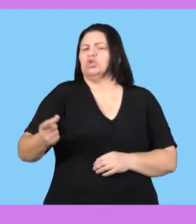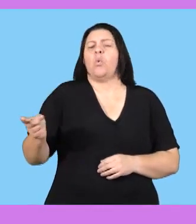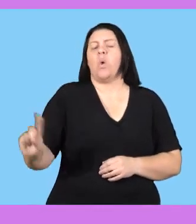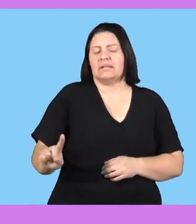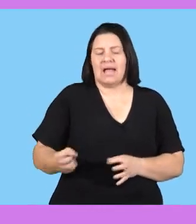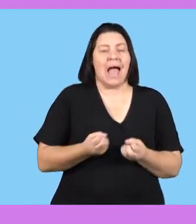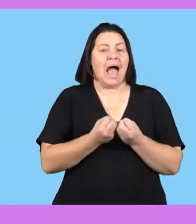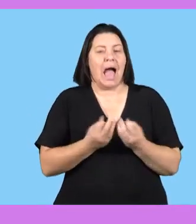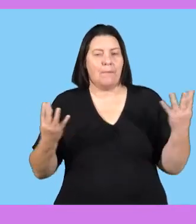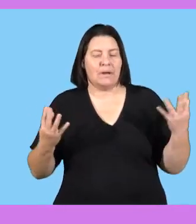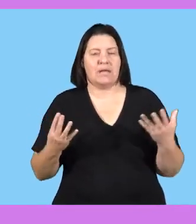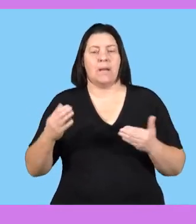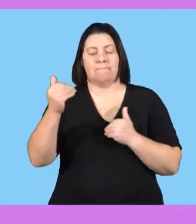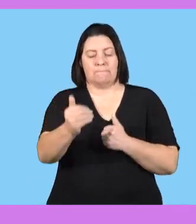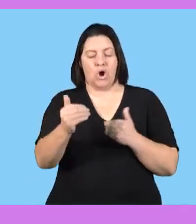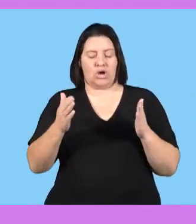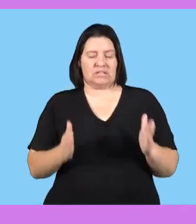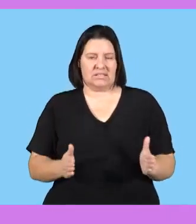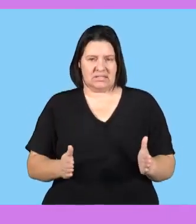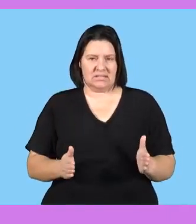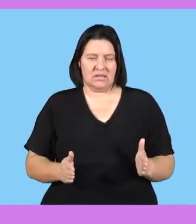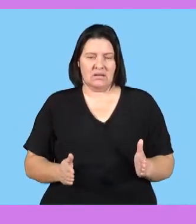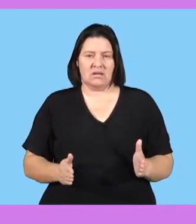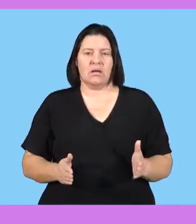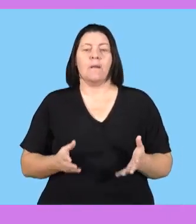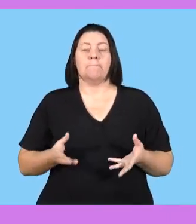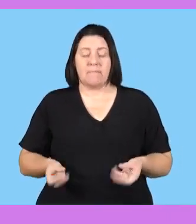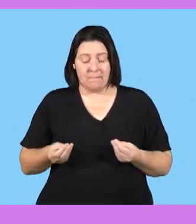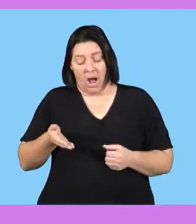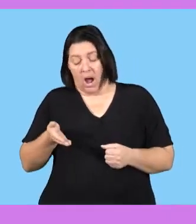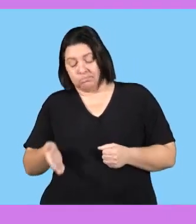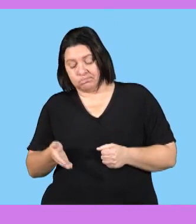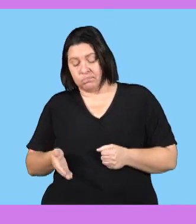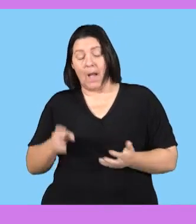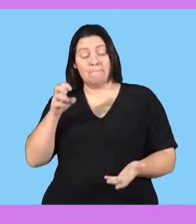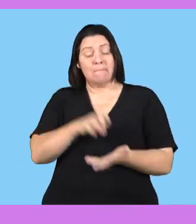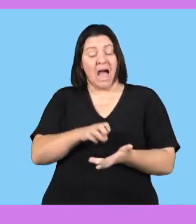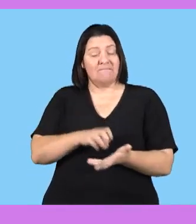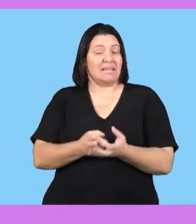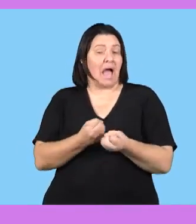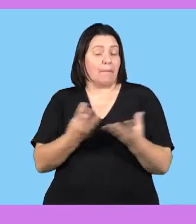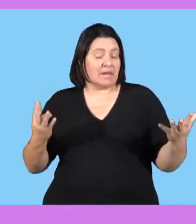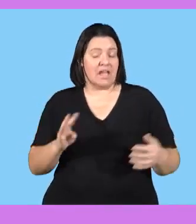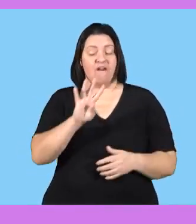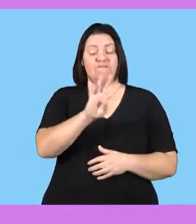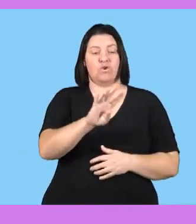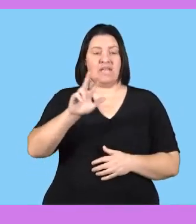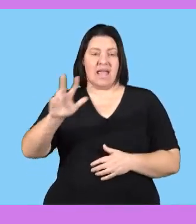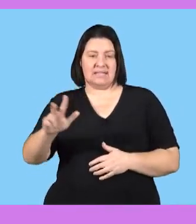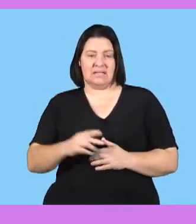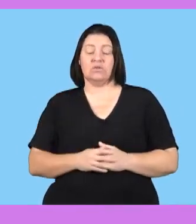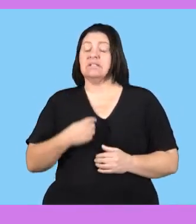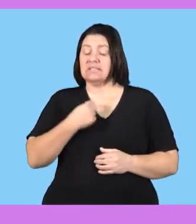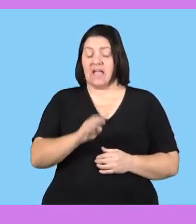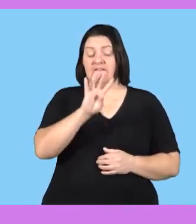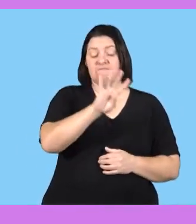G? G is the number of boxes which can hold 48 muffins. So now to find